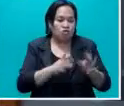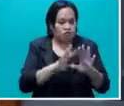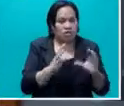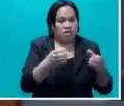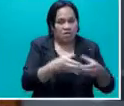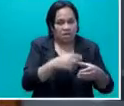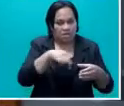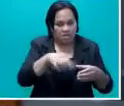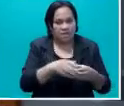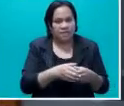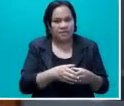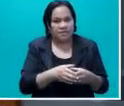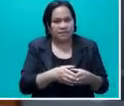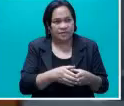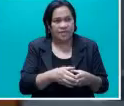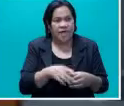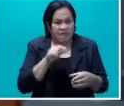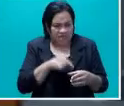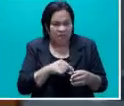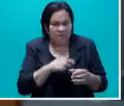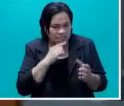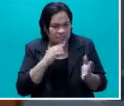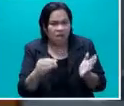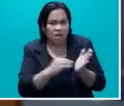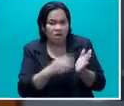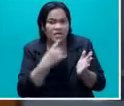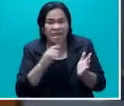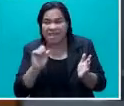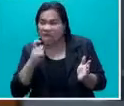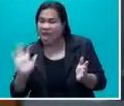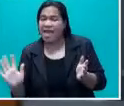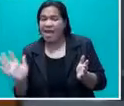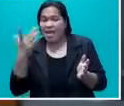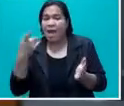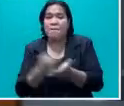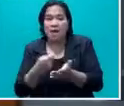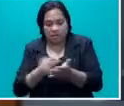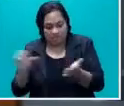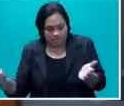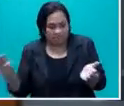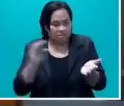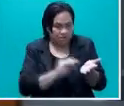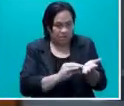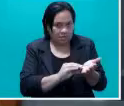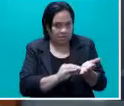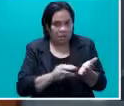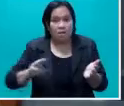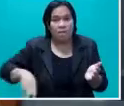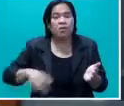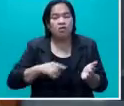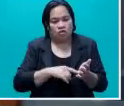There is a prohibition that any of that money is allocated to any member to